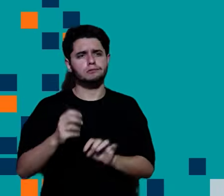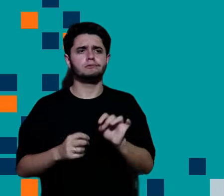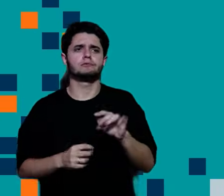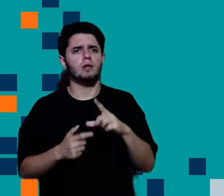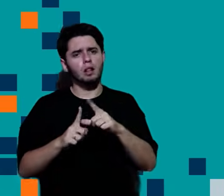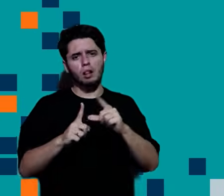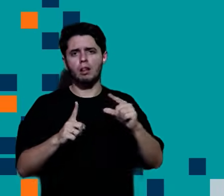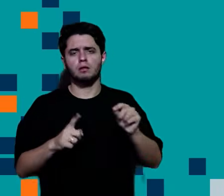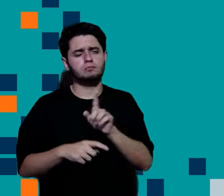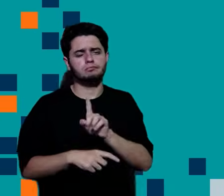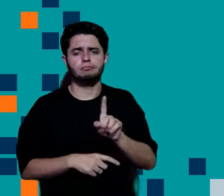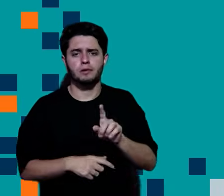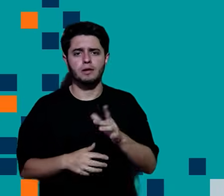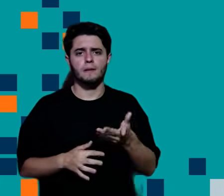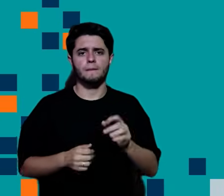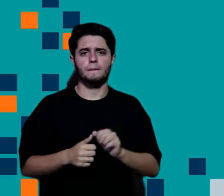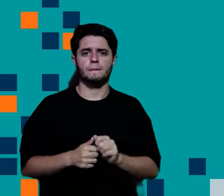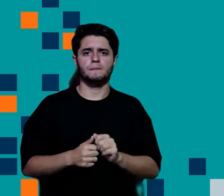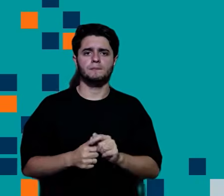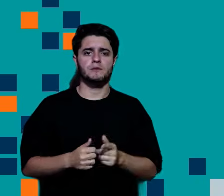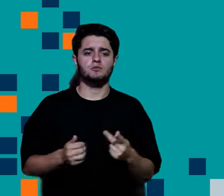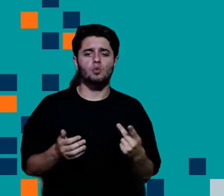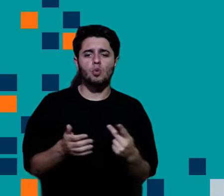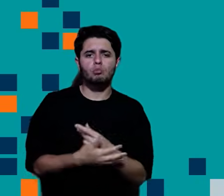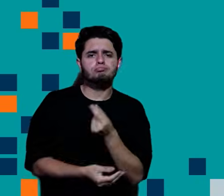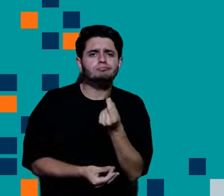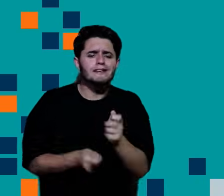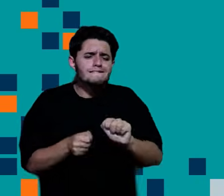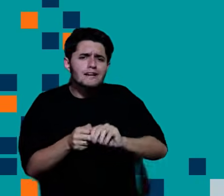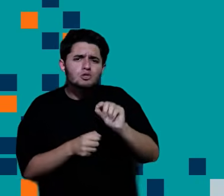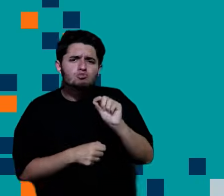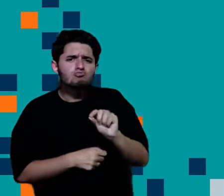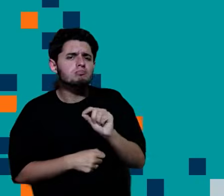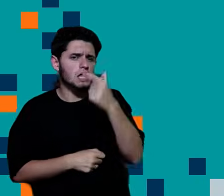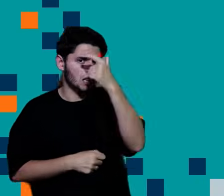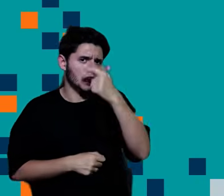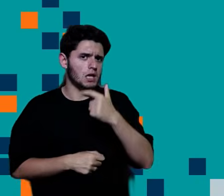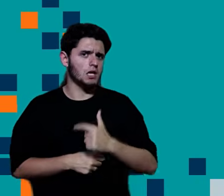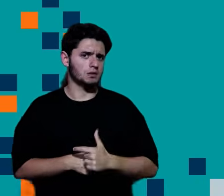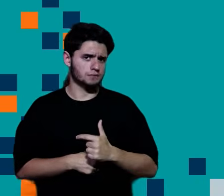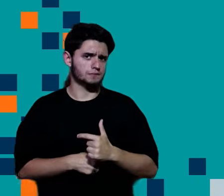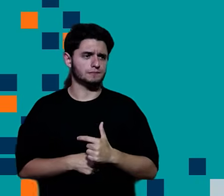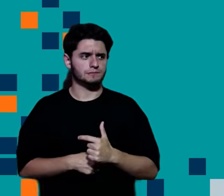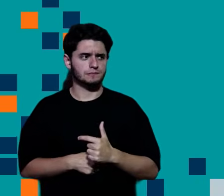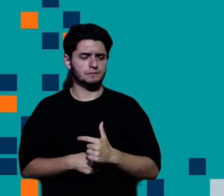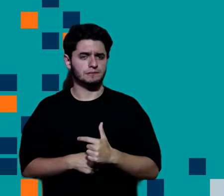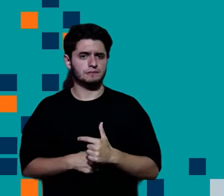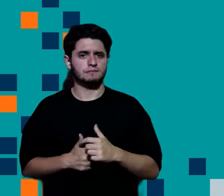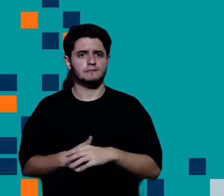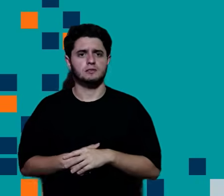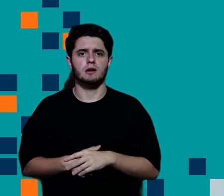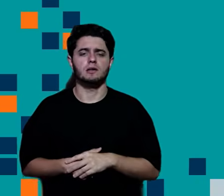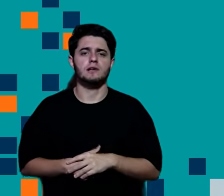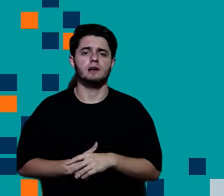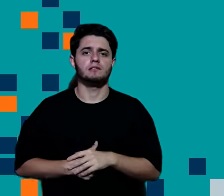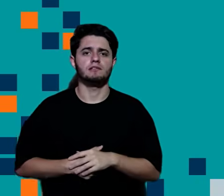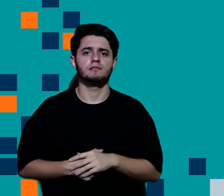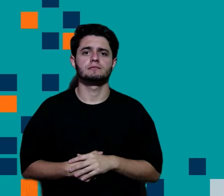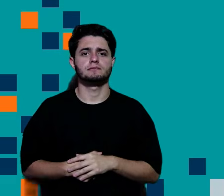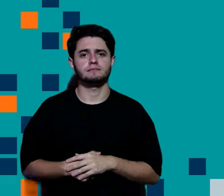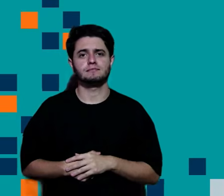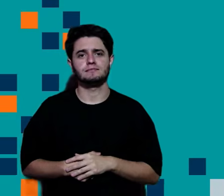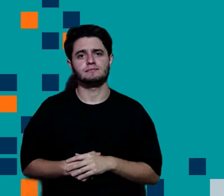but actively what it does and its ability to cause health.